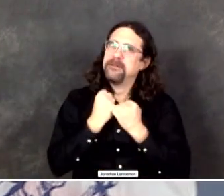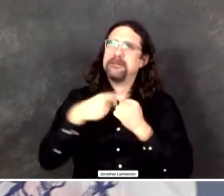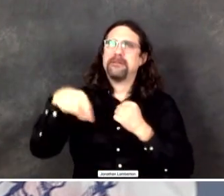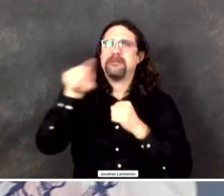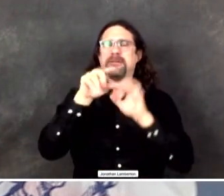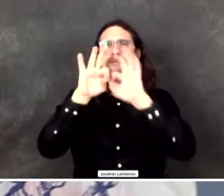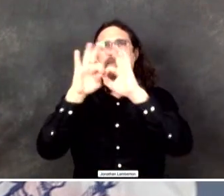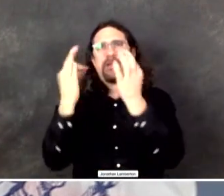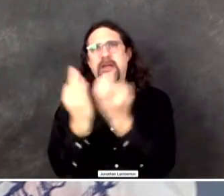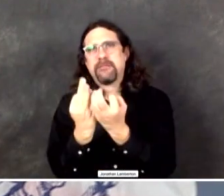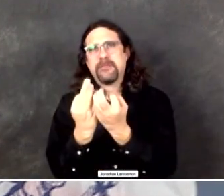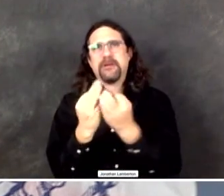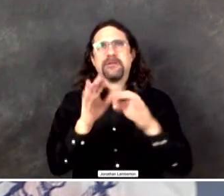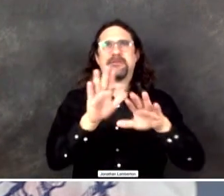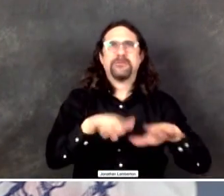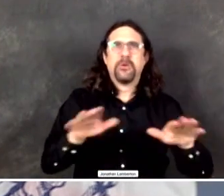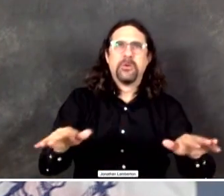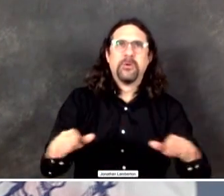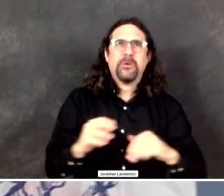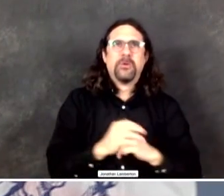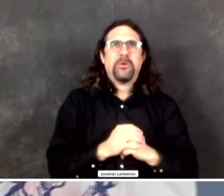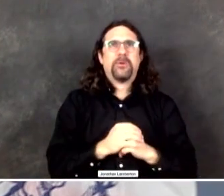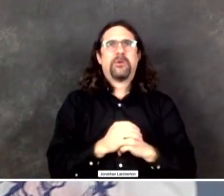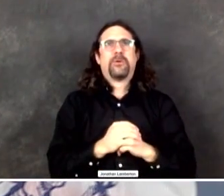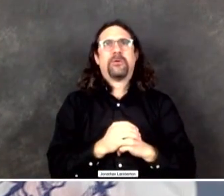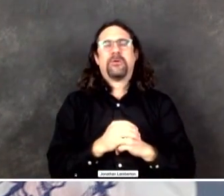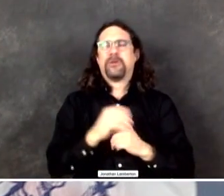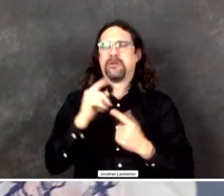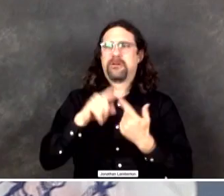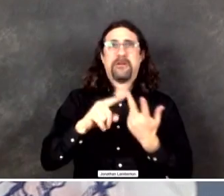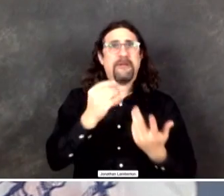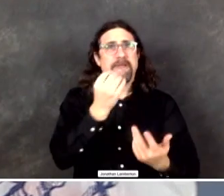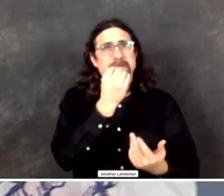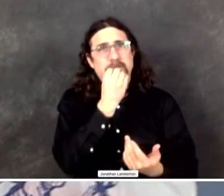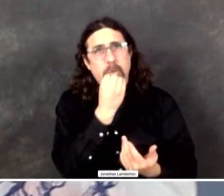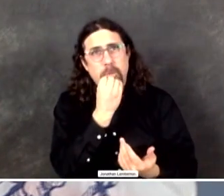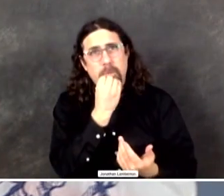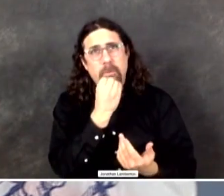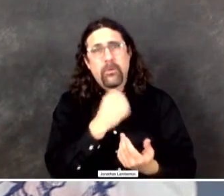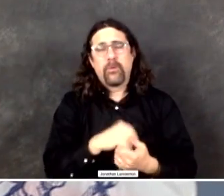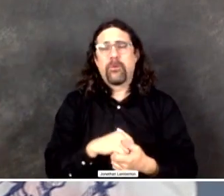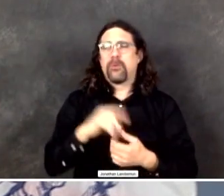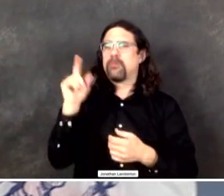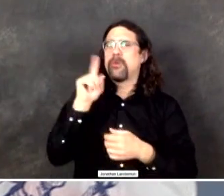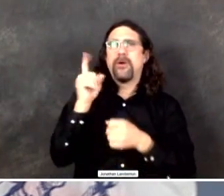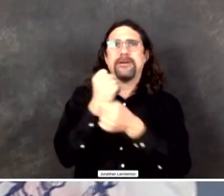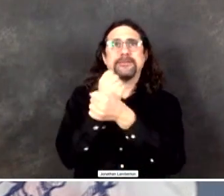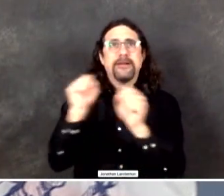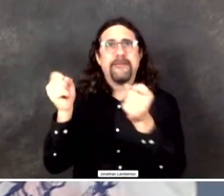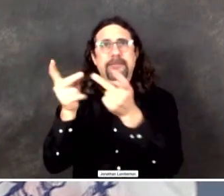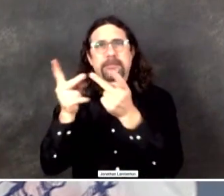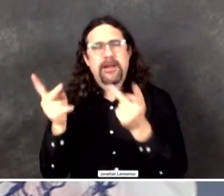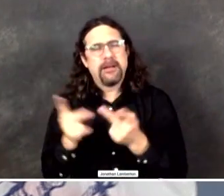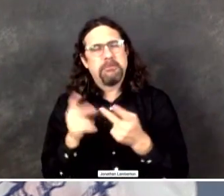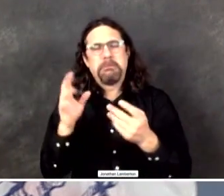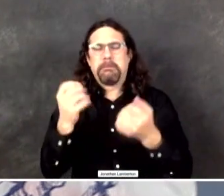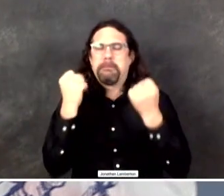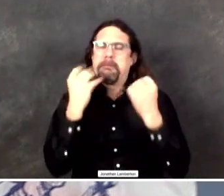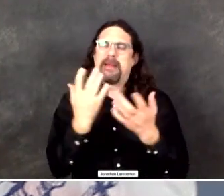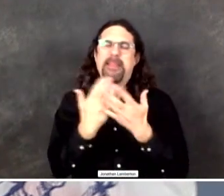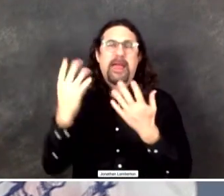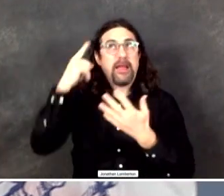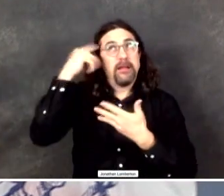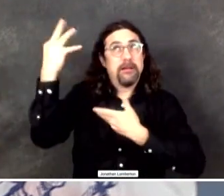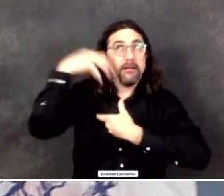children, for a safe place for the kids to be. We knew a lot was being lost, but we also knew, painful